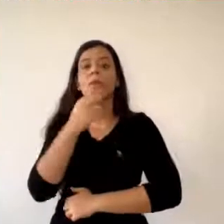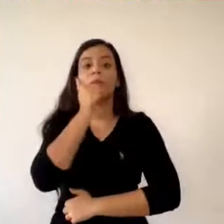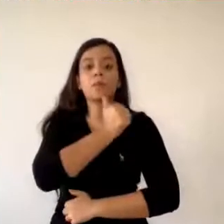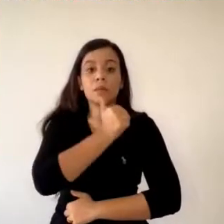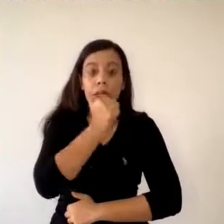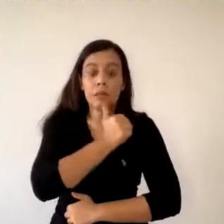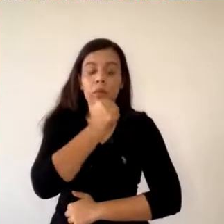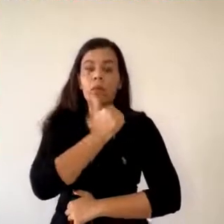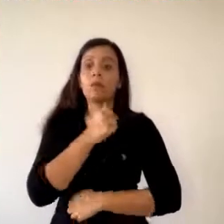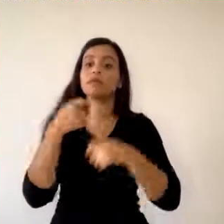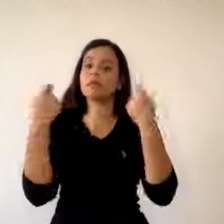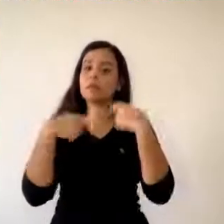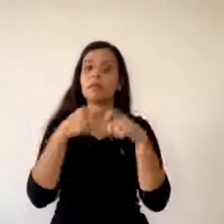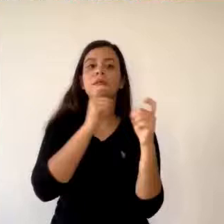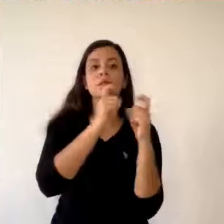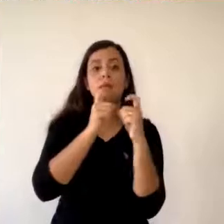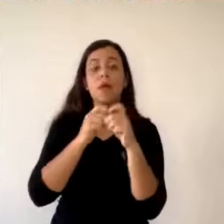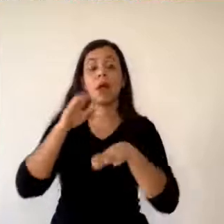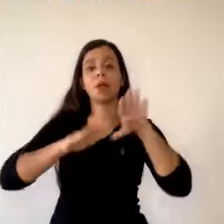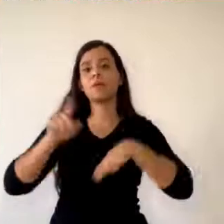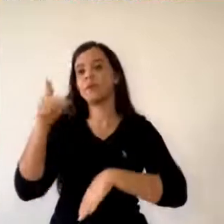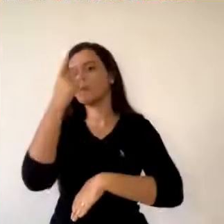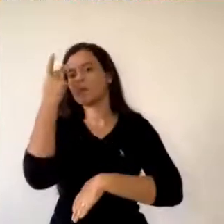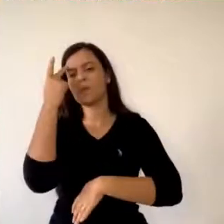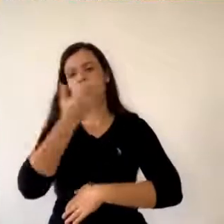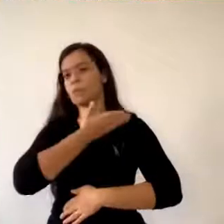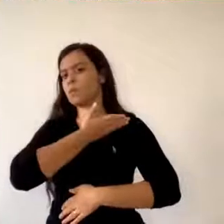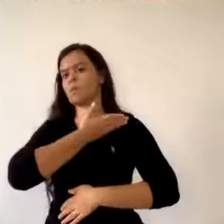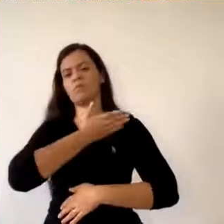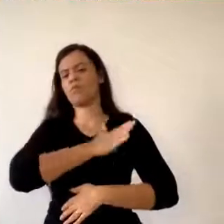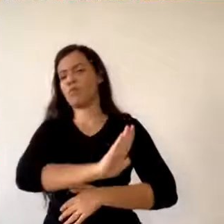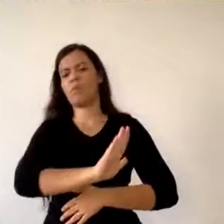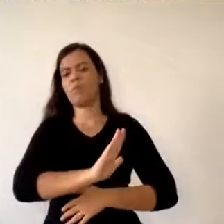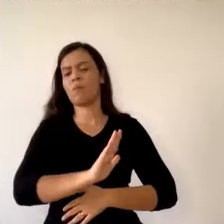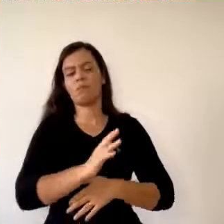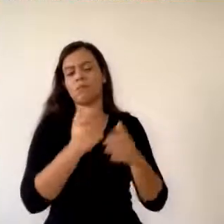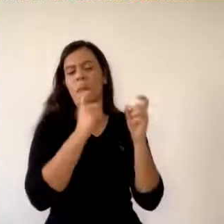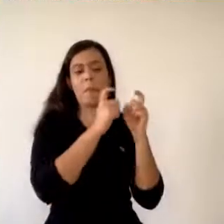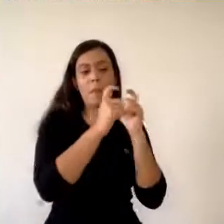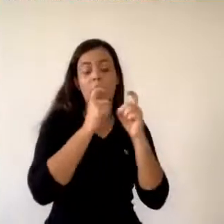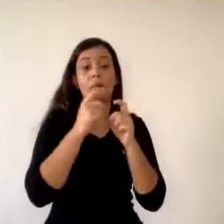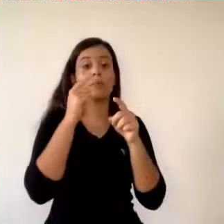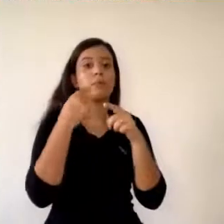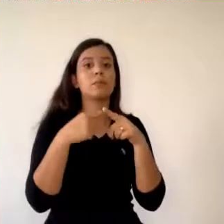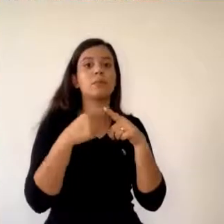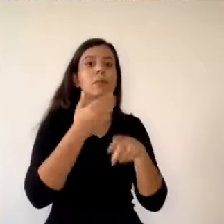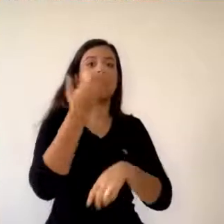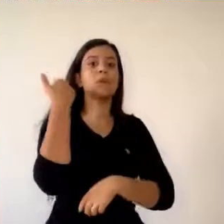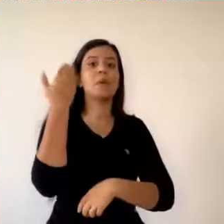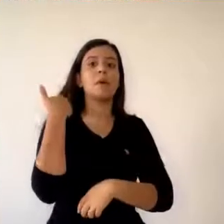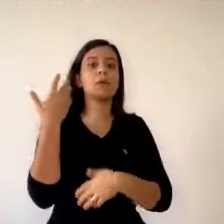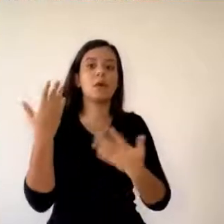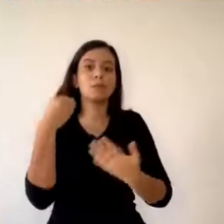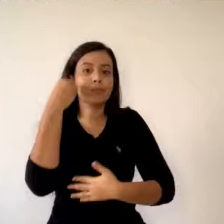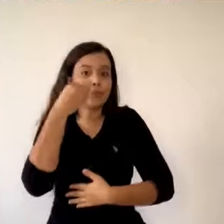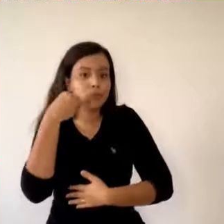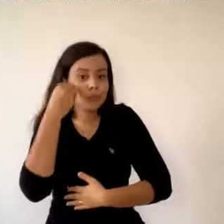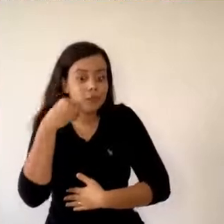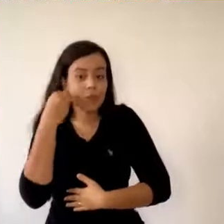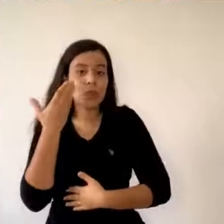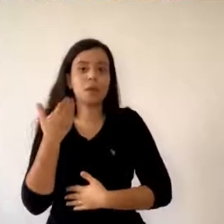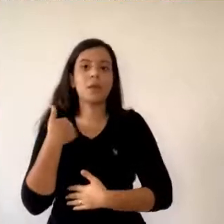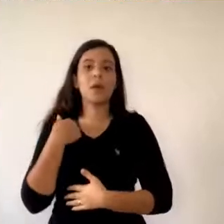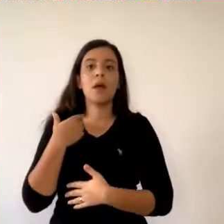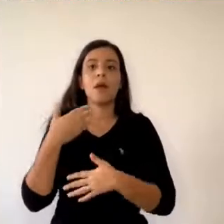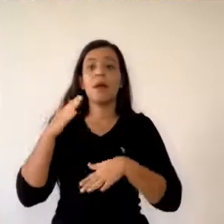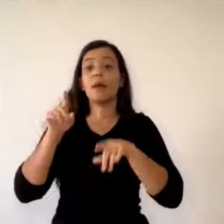So oftentimes getting into the subject matter triggers past memories and emotions.